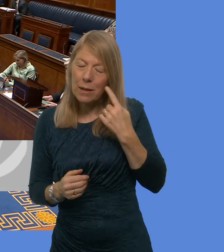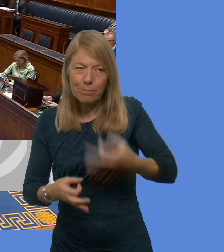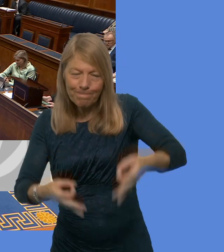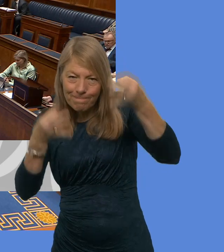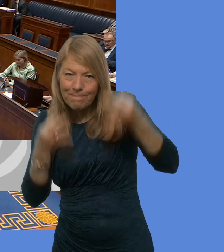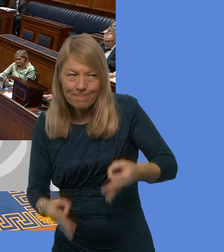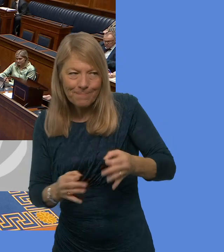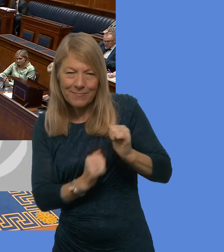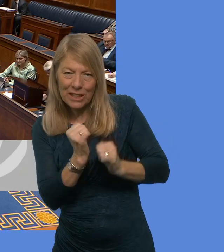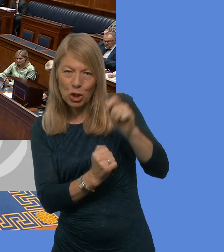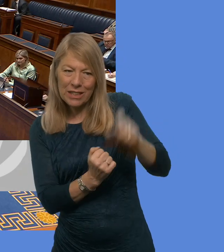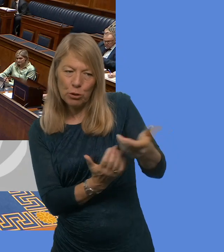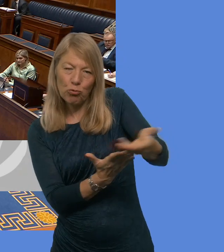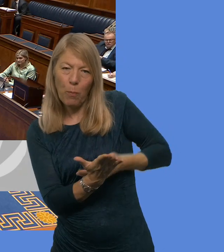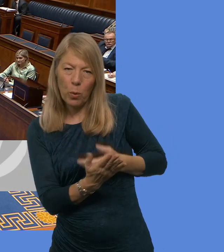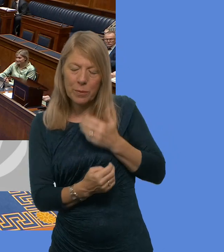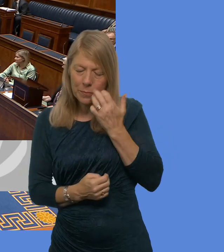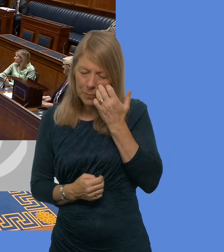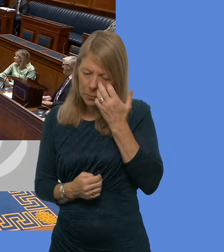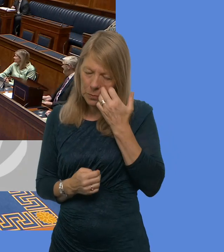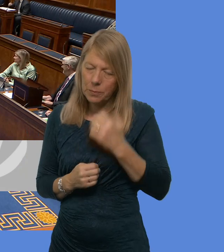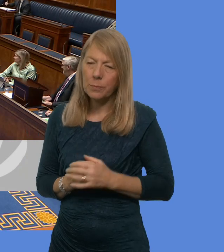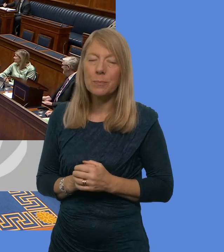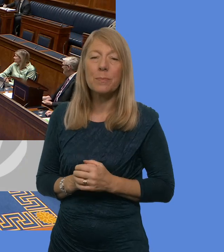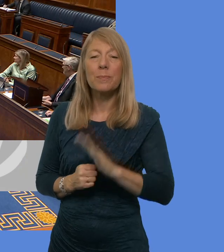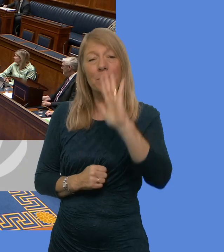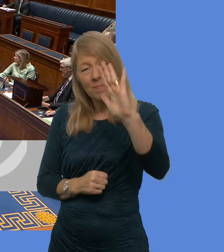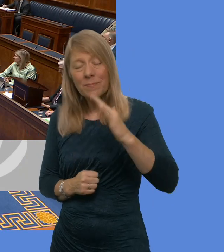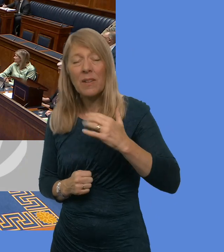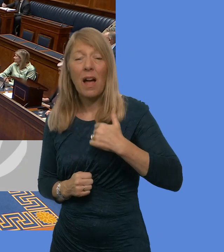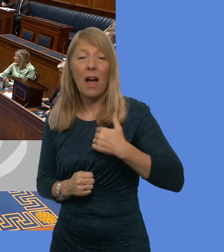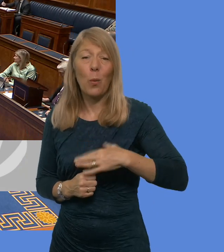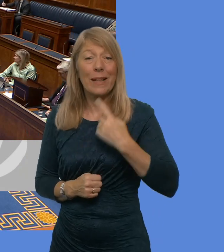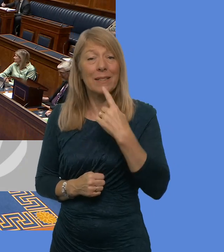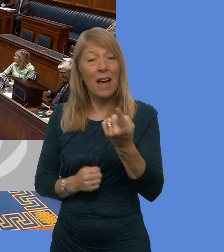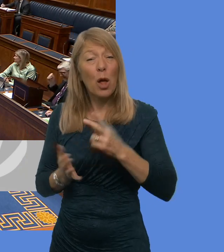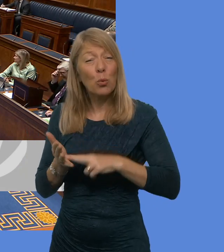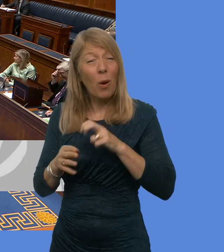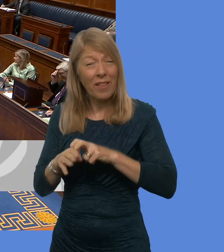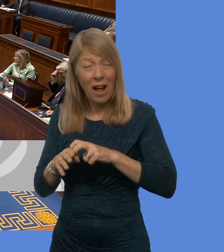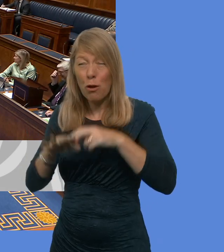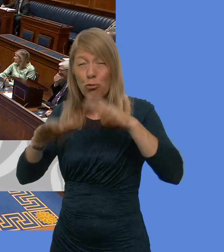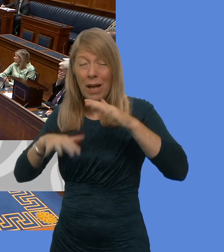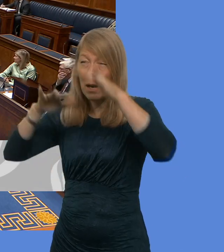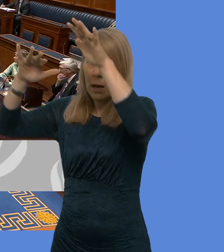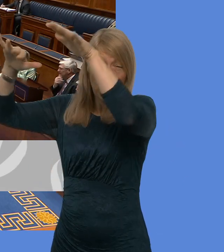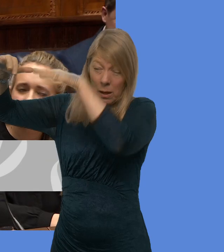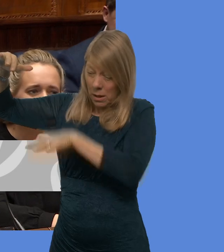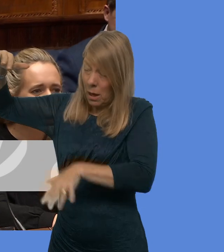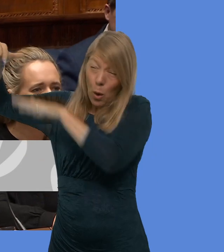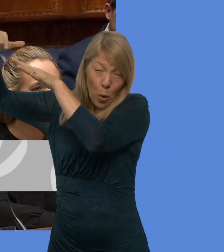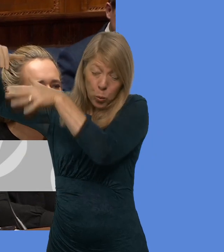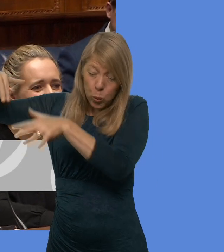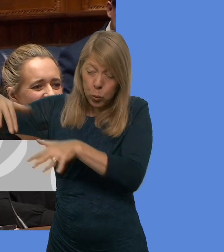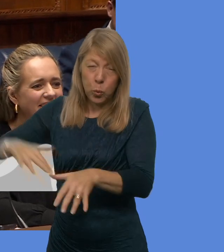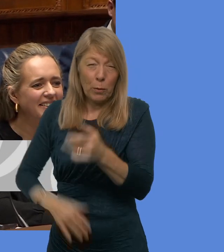what you have to say about Rostrevor Hilltown. Well, I was going to say there's not that many landslides in Northern Ireland, so hopefully I won't be rebuked for talking about another landslide.